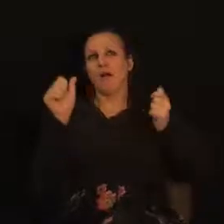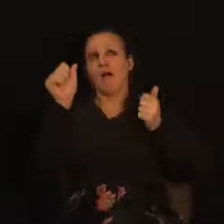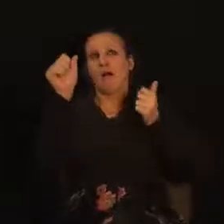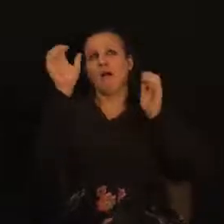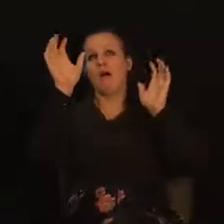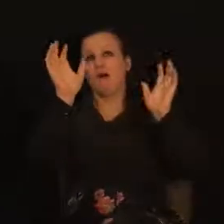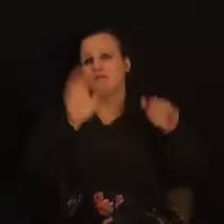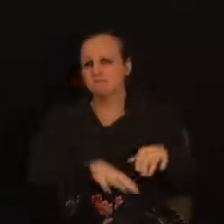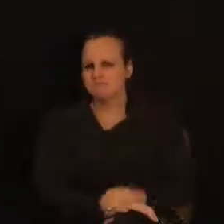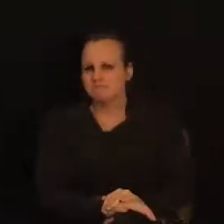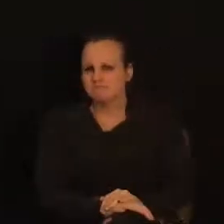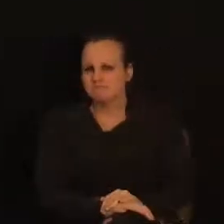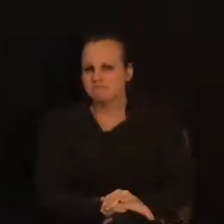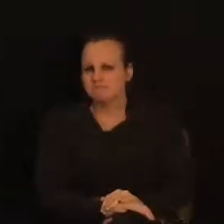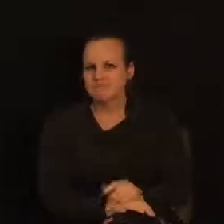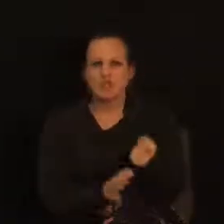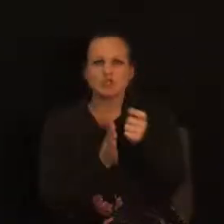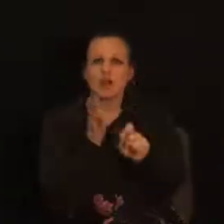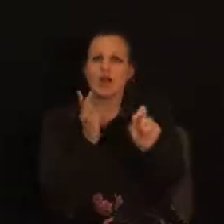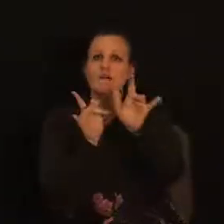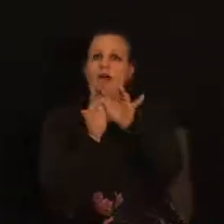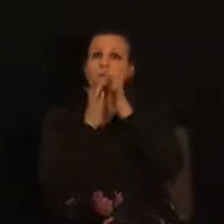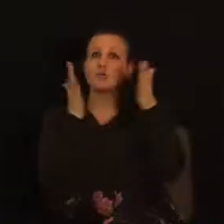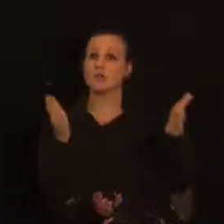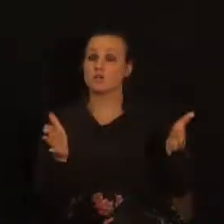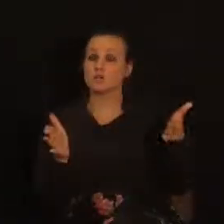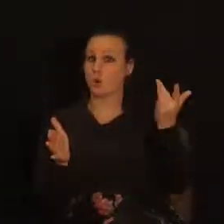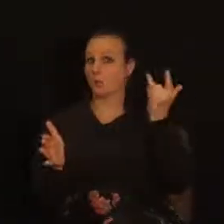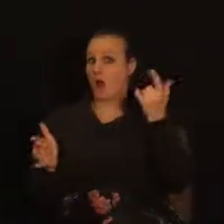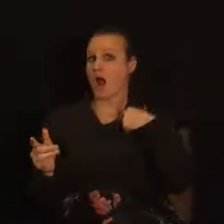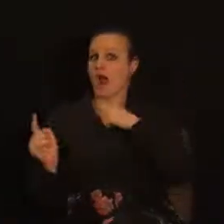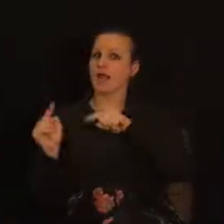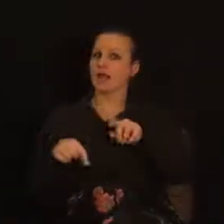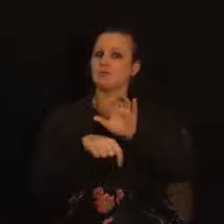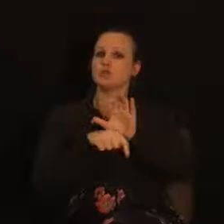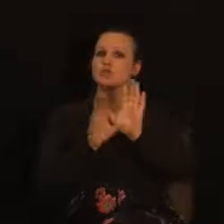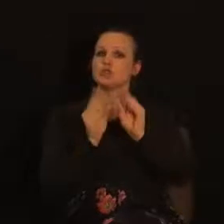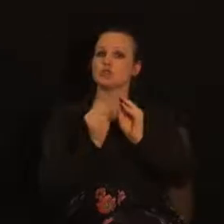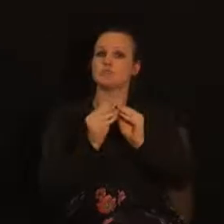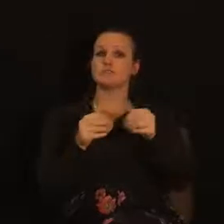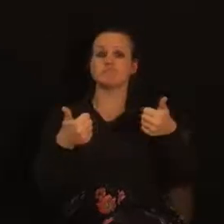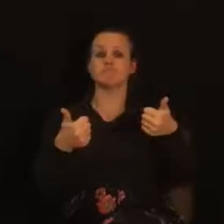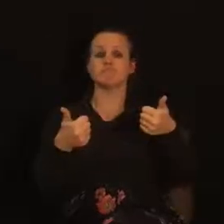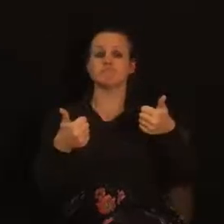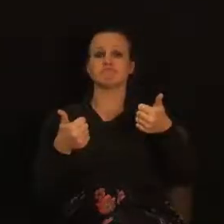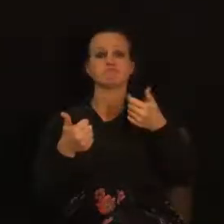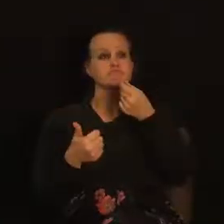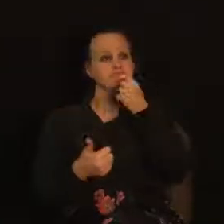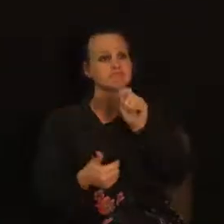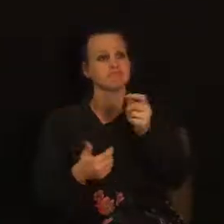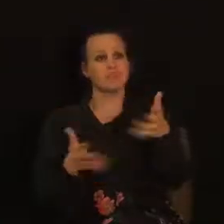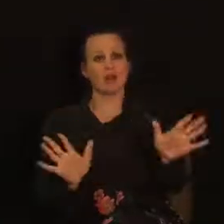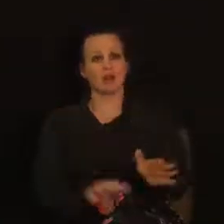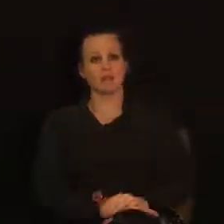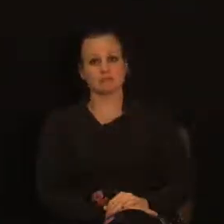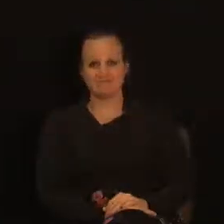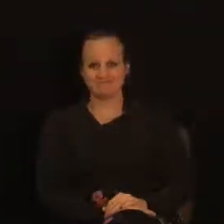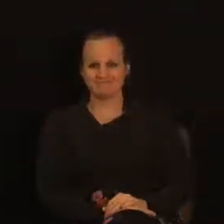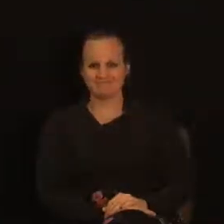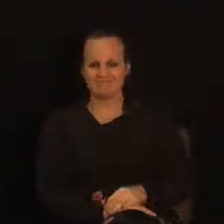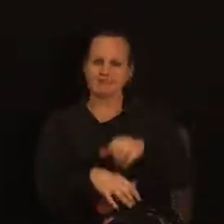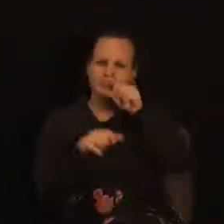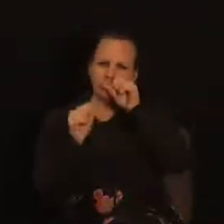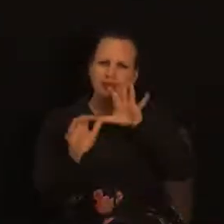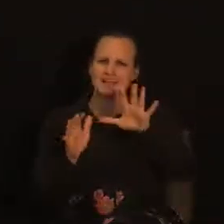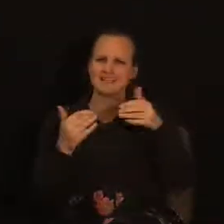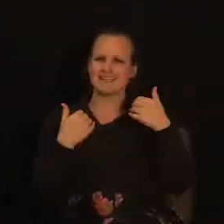Christianity by coming to a church service. You know, it's such a blessing to have church services. It's such